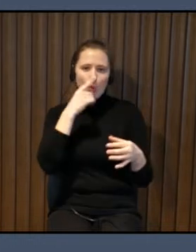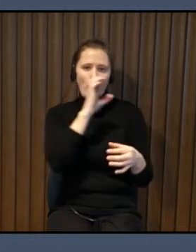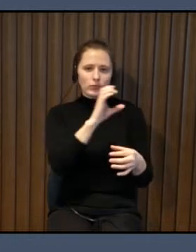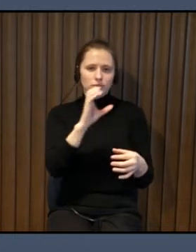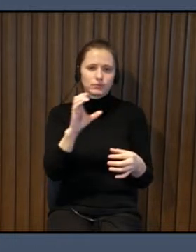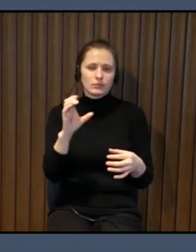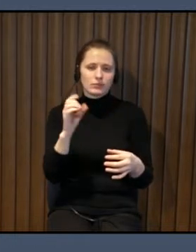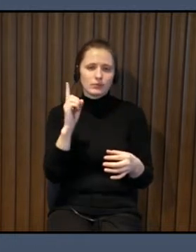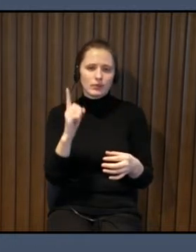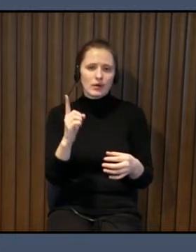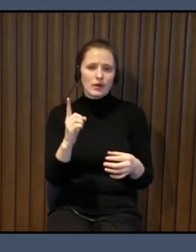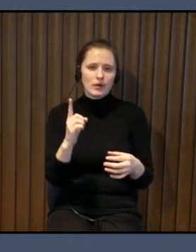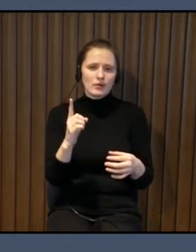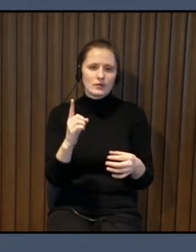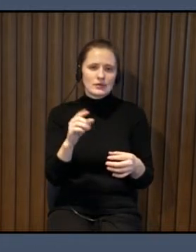Latvia